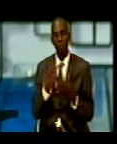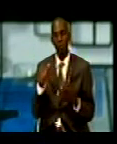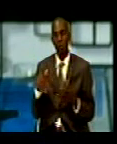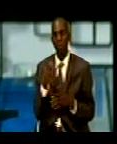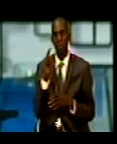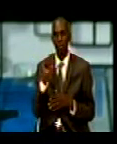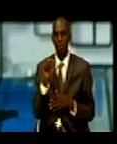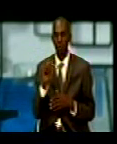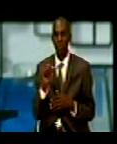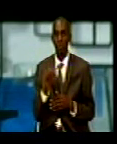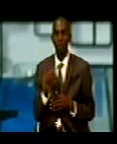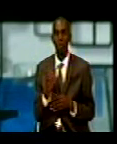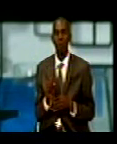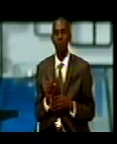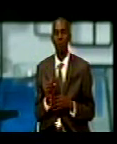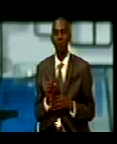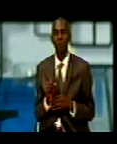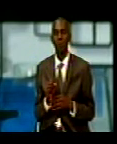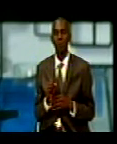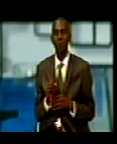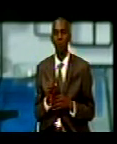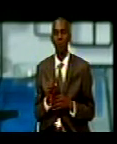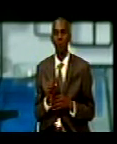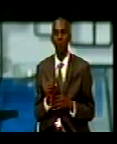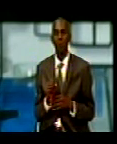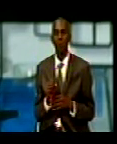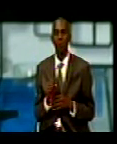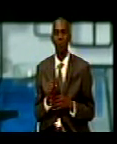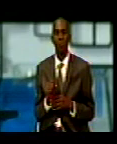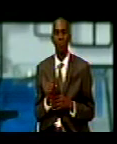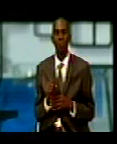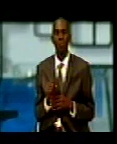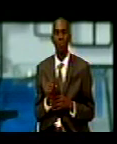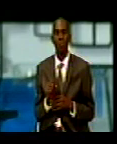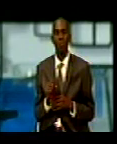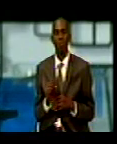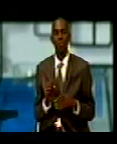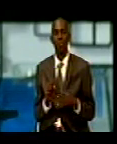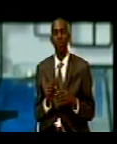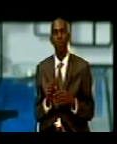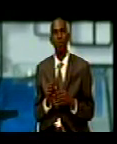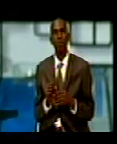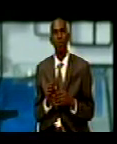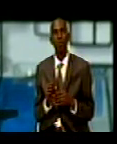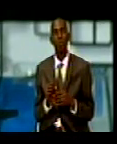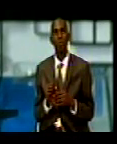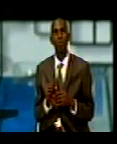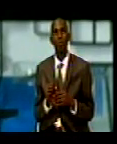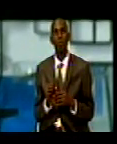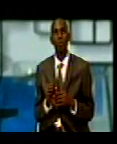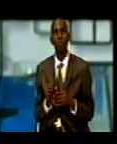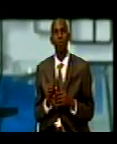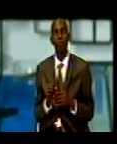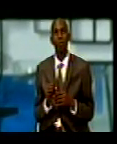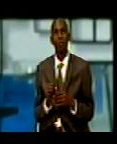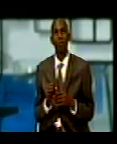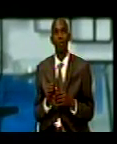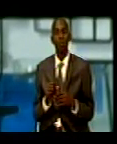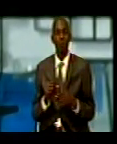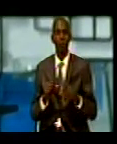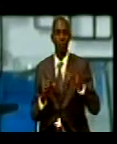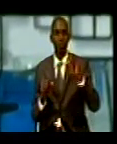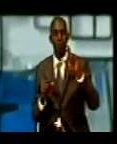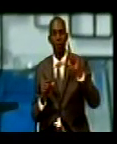And here we have leukemia from the second month of diagnosis